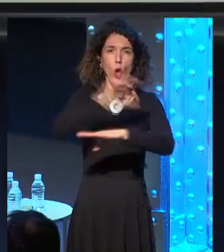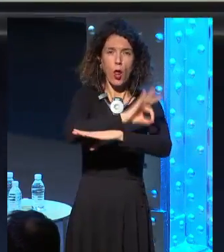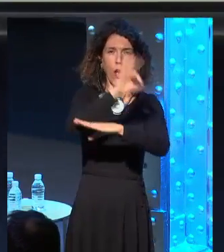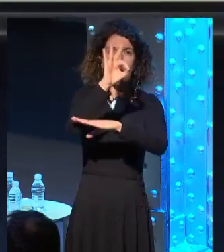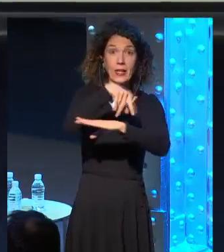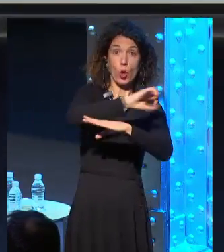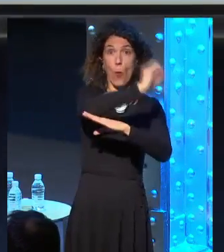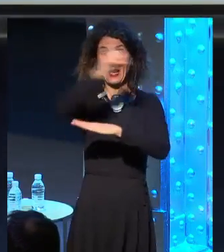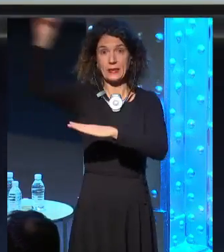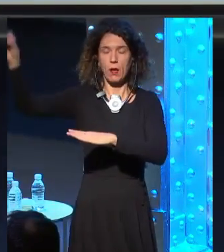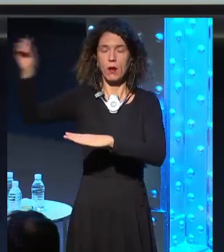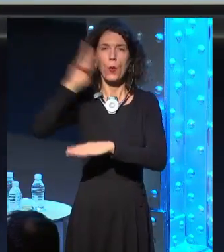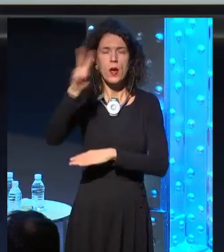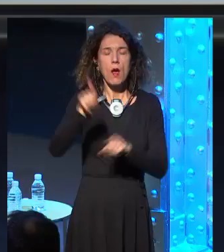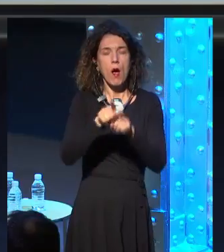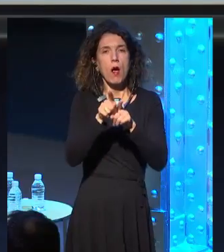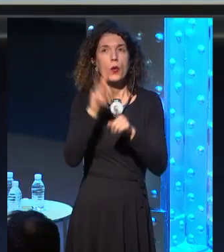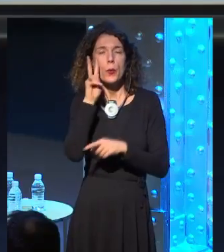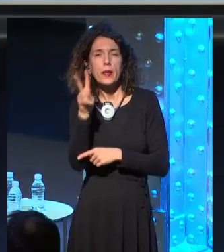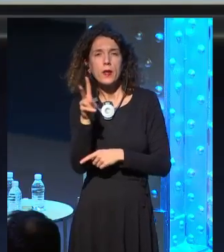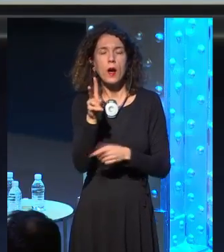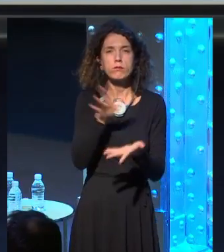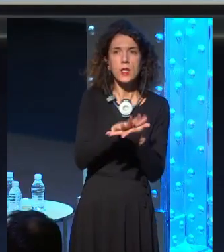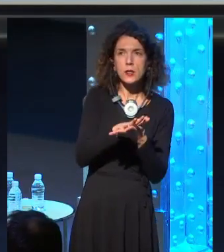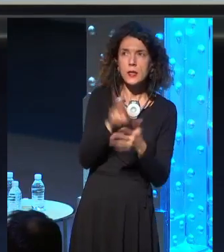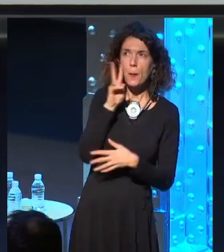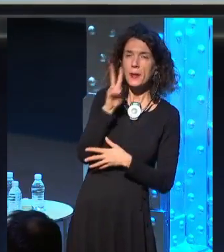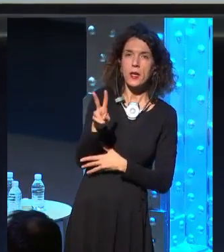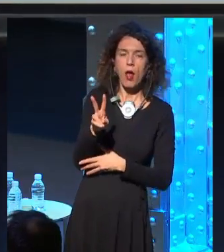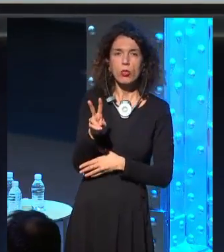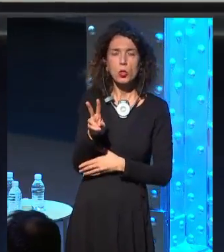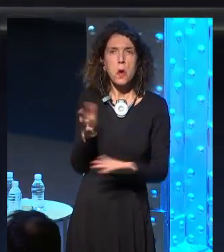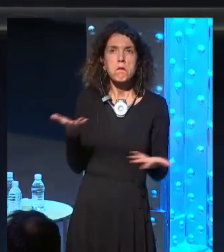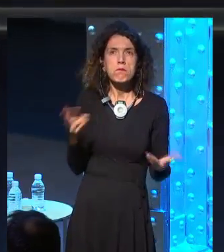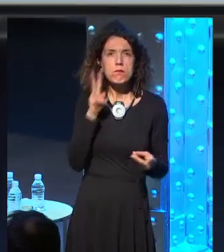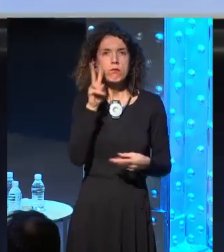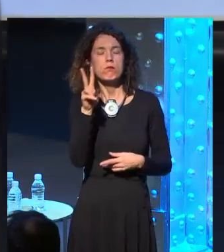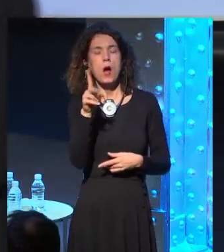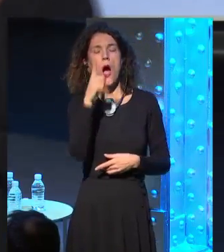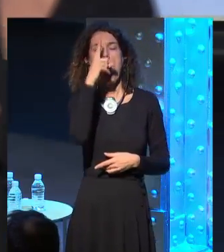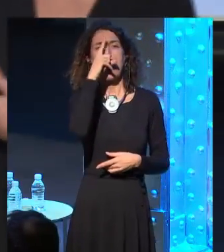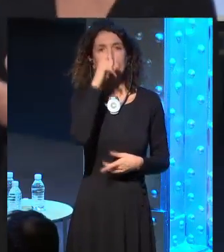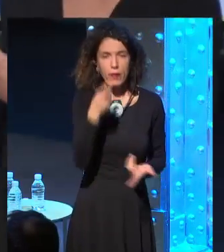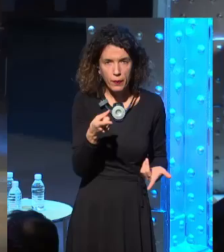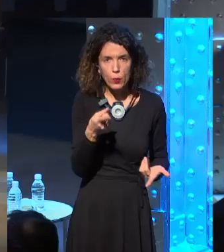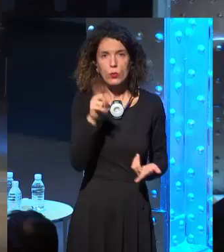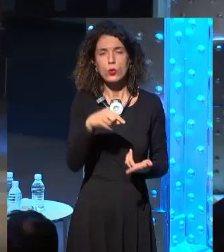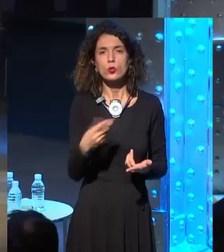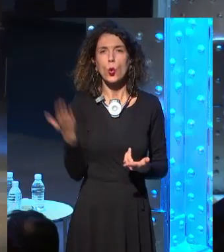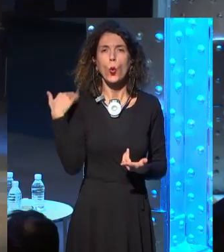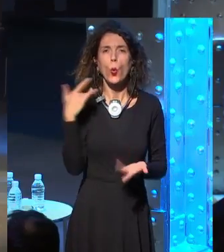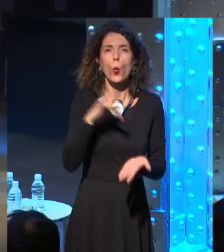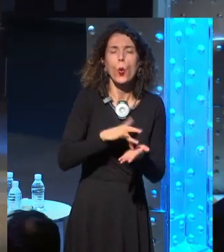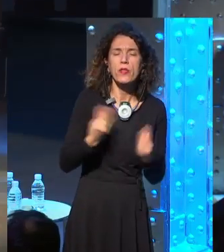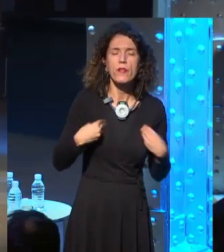enjoying staying and looking back on where I had been and enjoying the